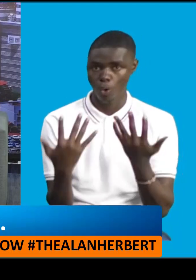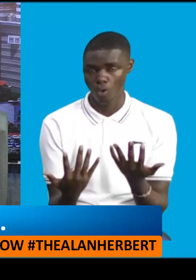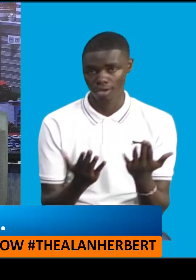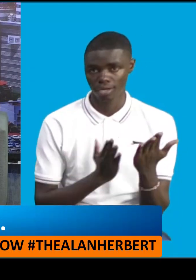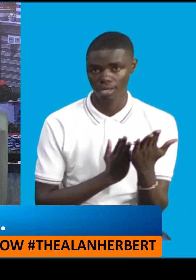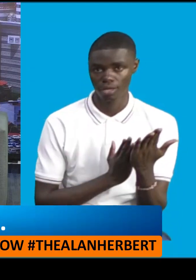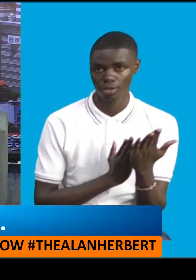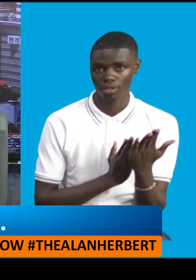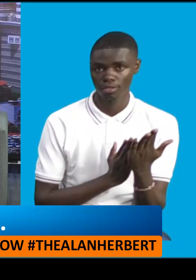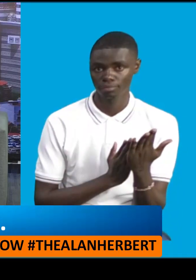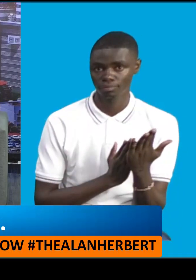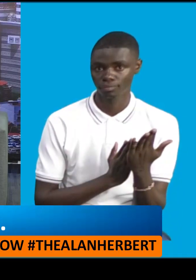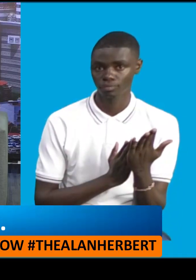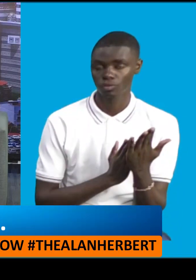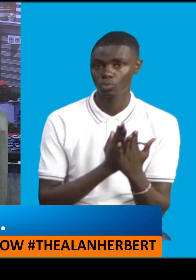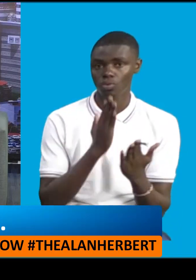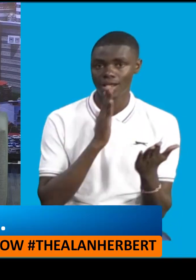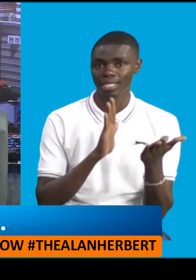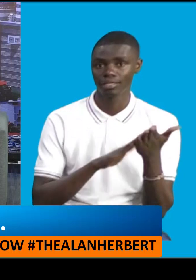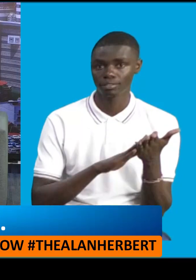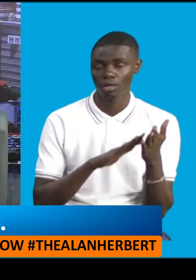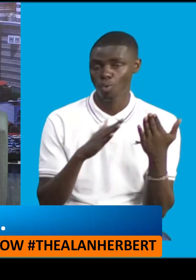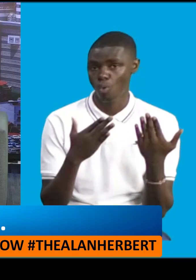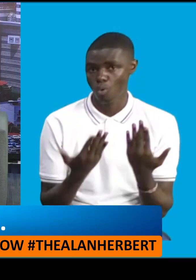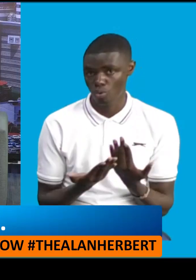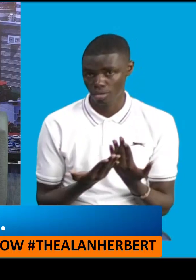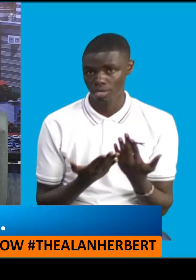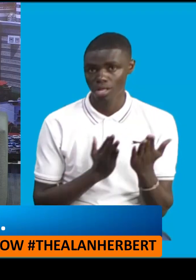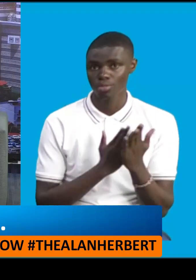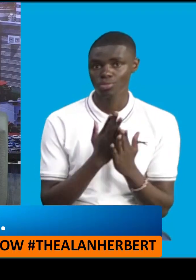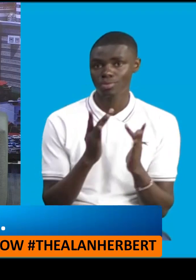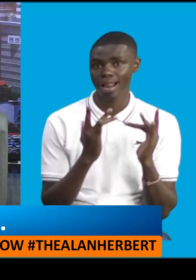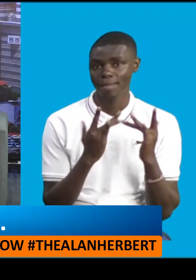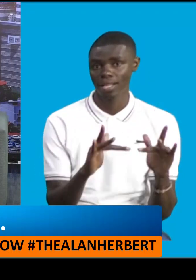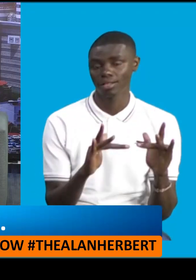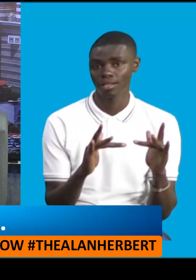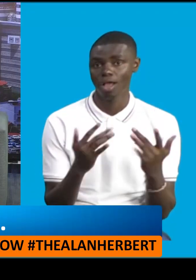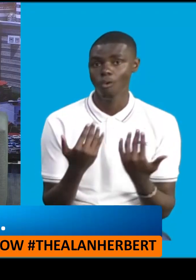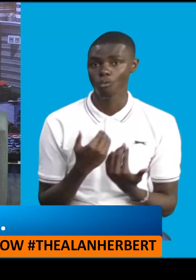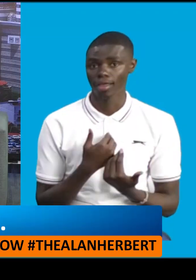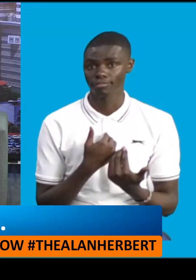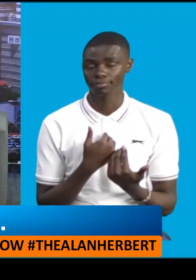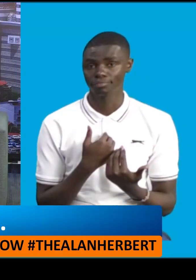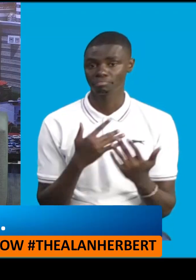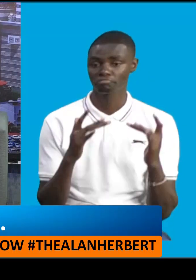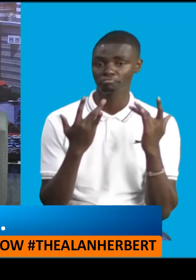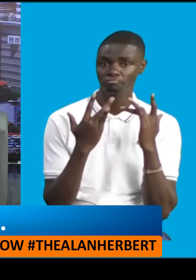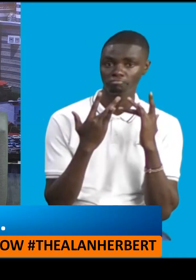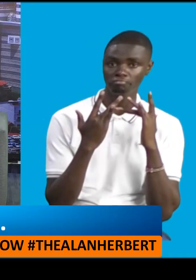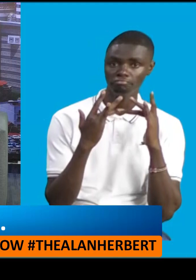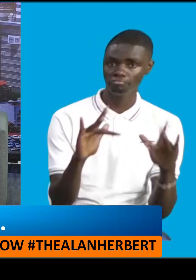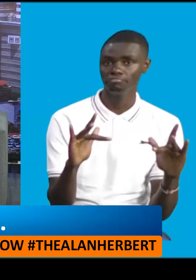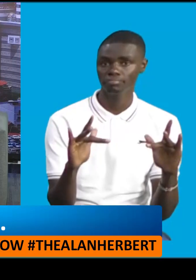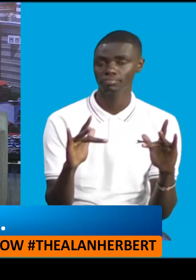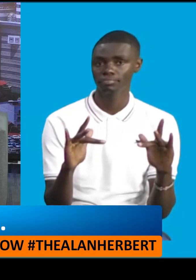It can be through a letter. Yeah. Or it can be sent to the email. We have an